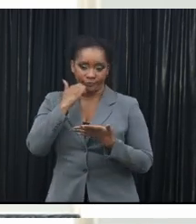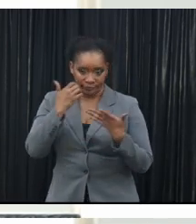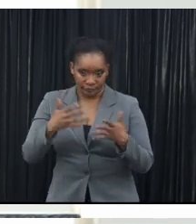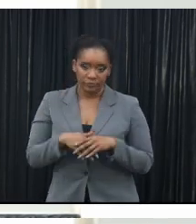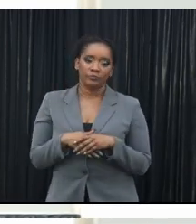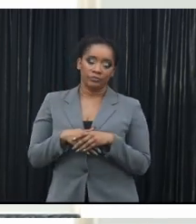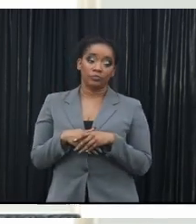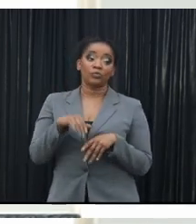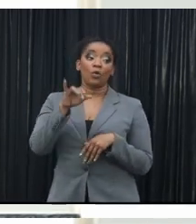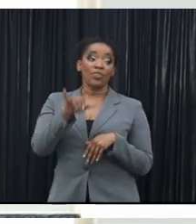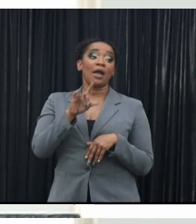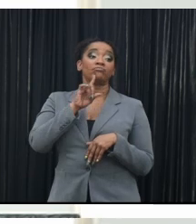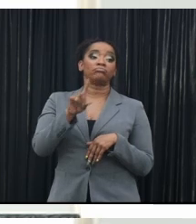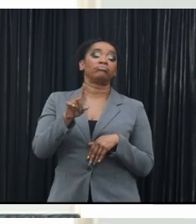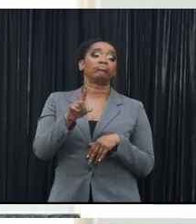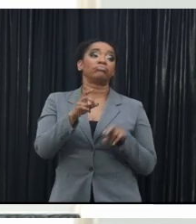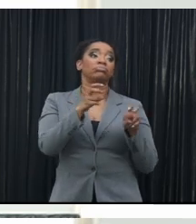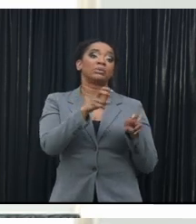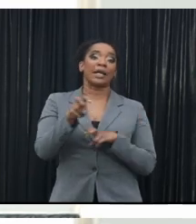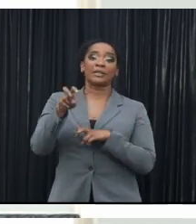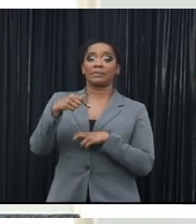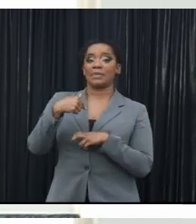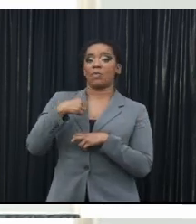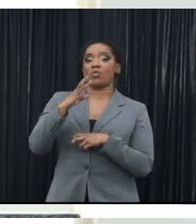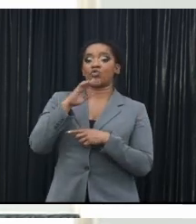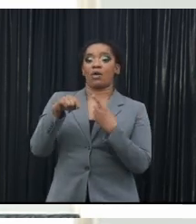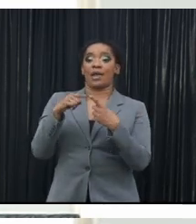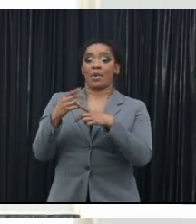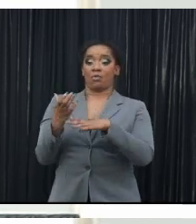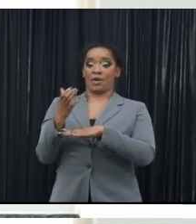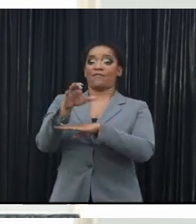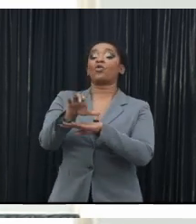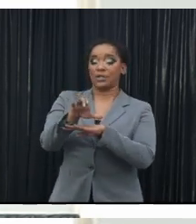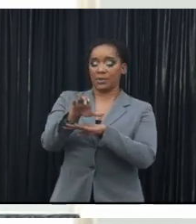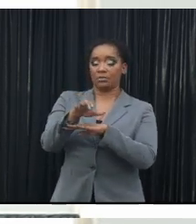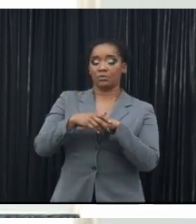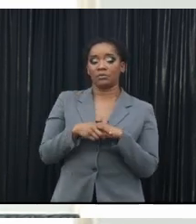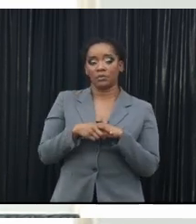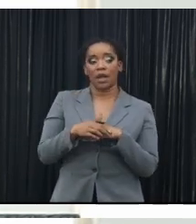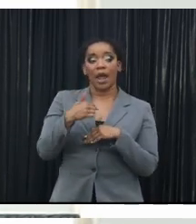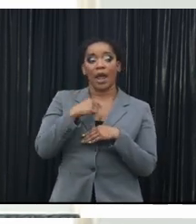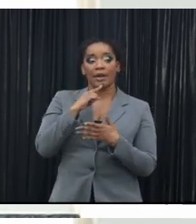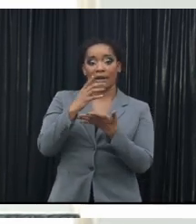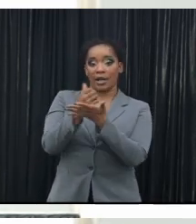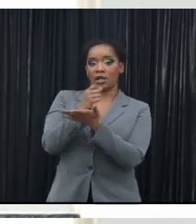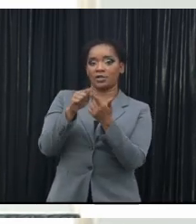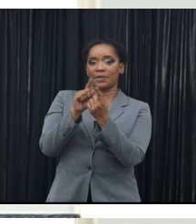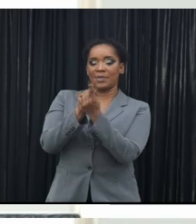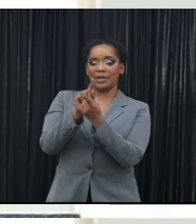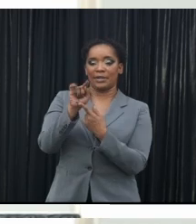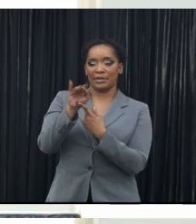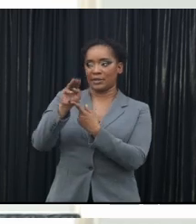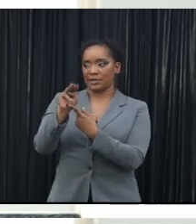takes me into the enforcement aspect of it. And I'm also pleased that I got a chance to meet Tim Moran from our